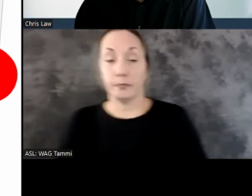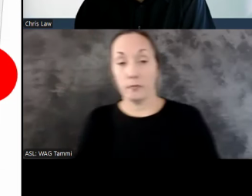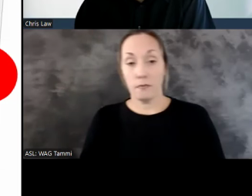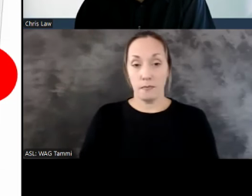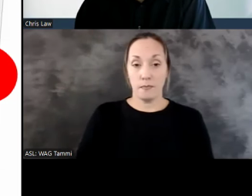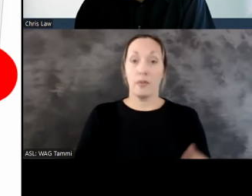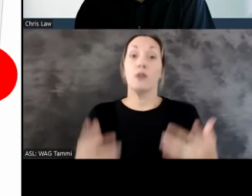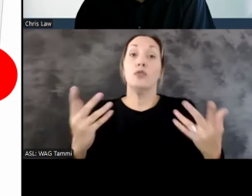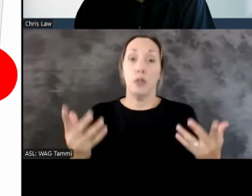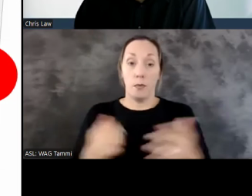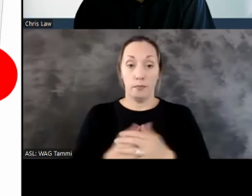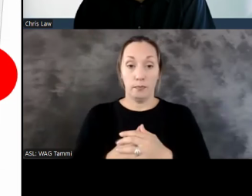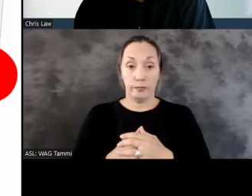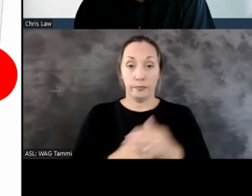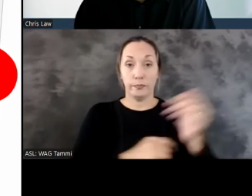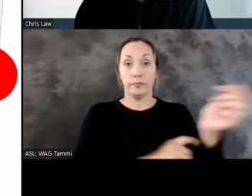So